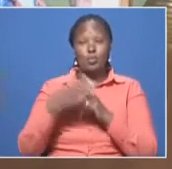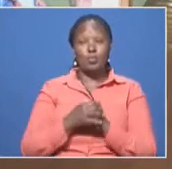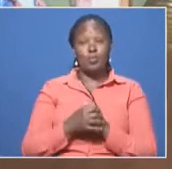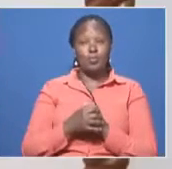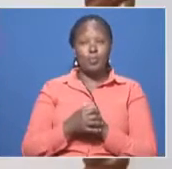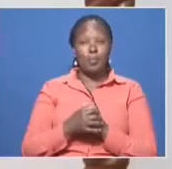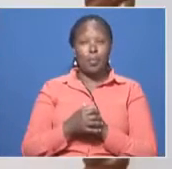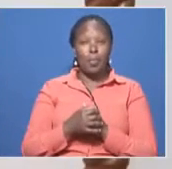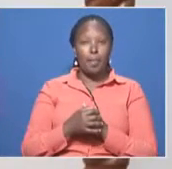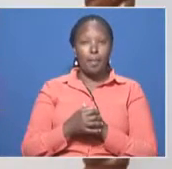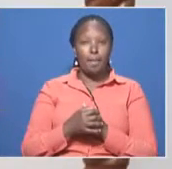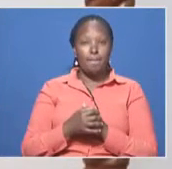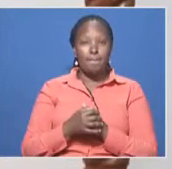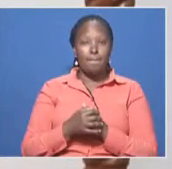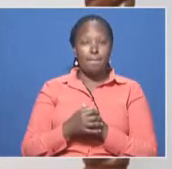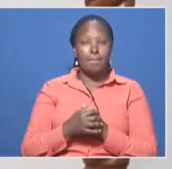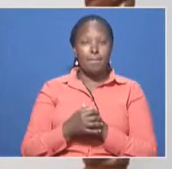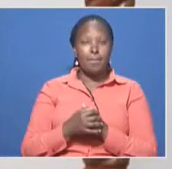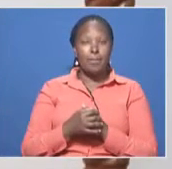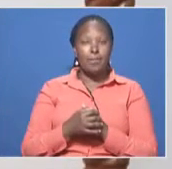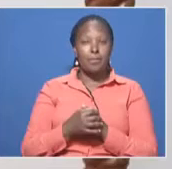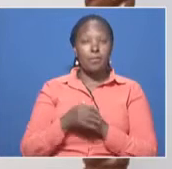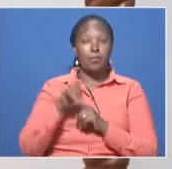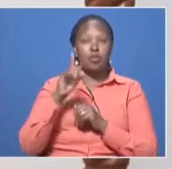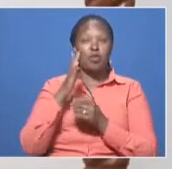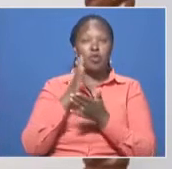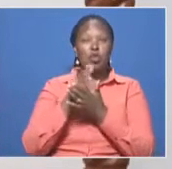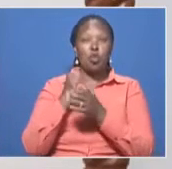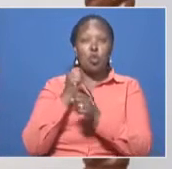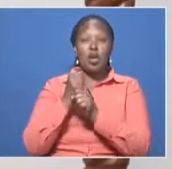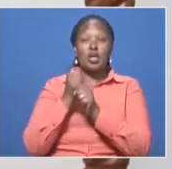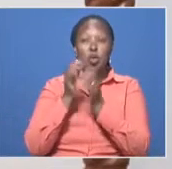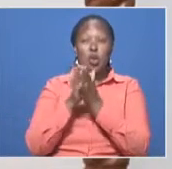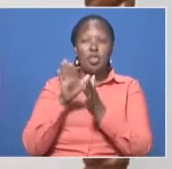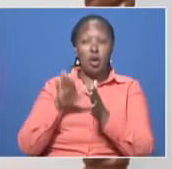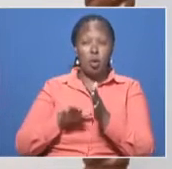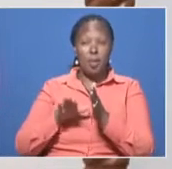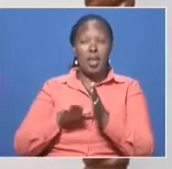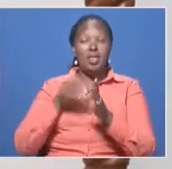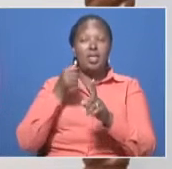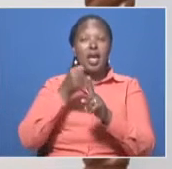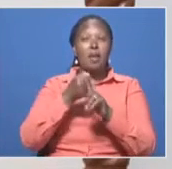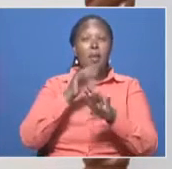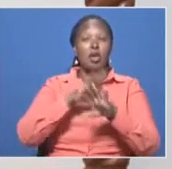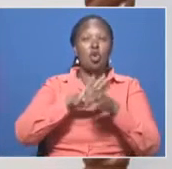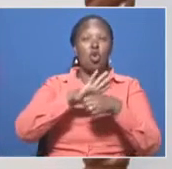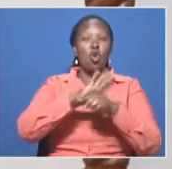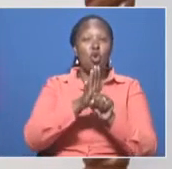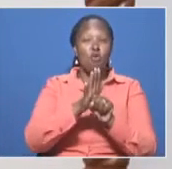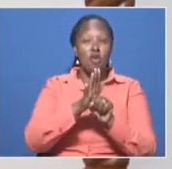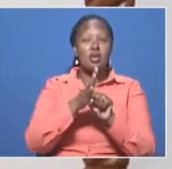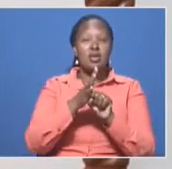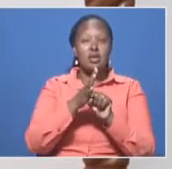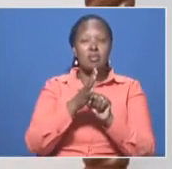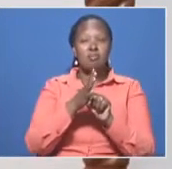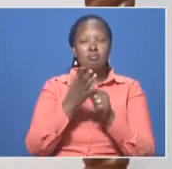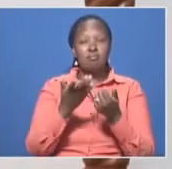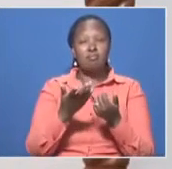And because you have worked with women, obviously the impact of COVID-19 has